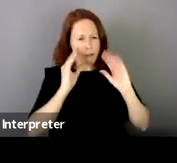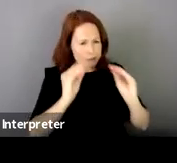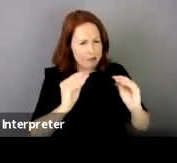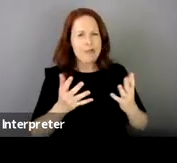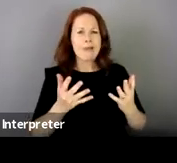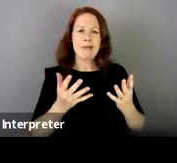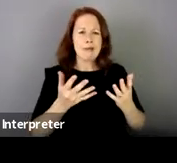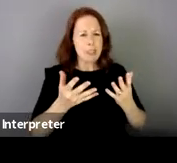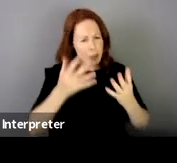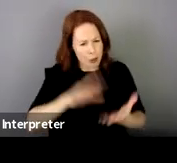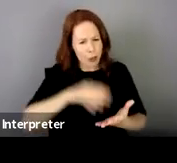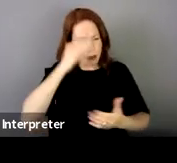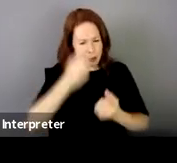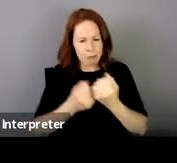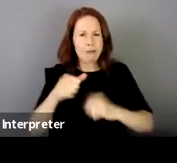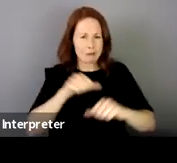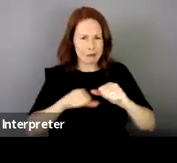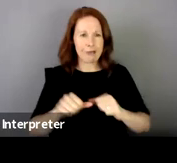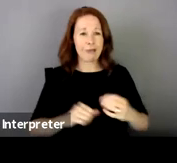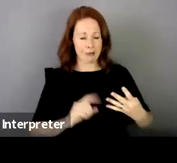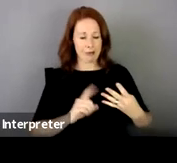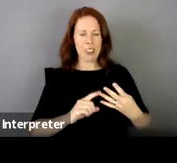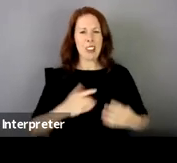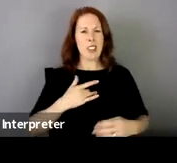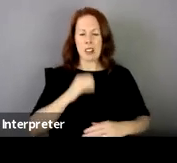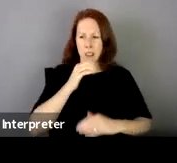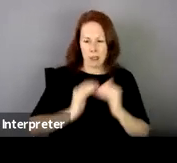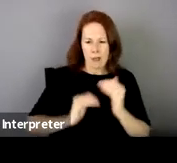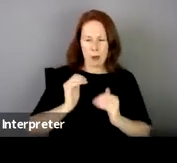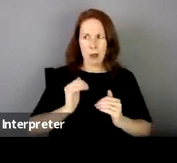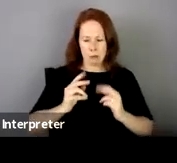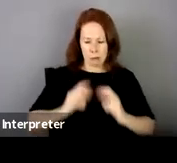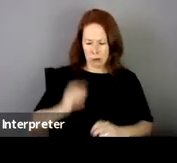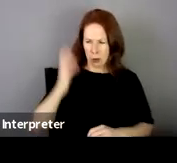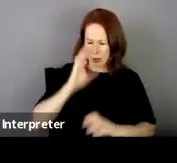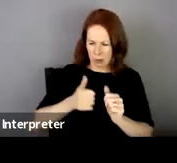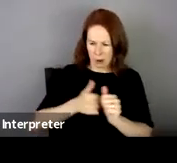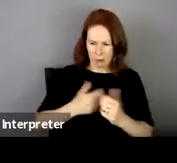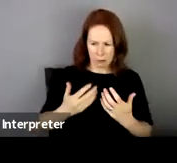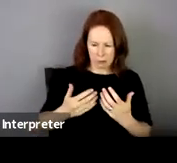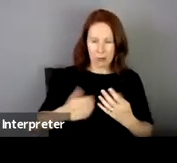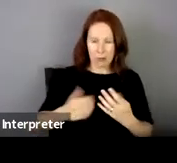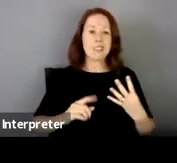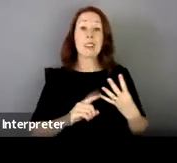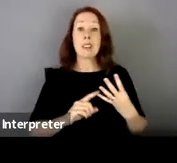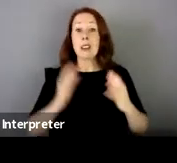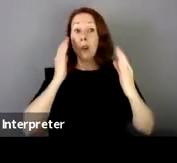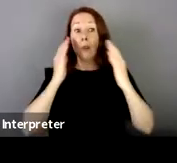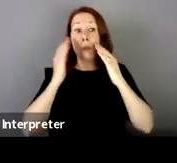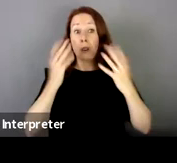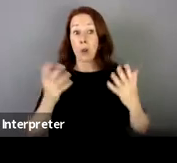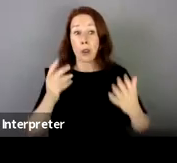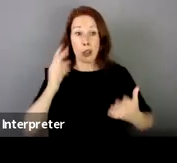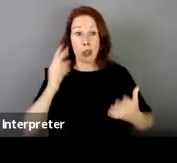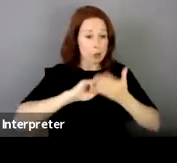other. Try to acknowledge if you're feeling uncomfortable, think about why that might be. And most of all, be aware of your intention versus